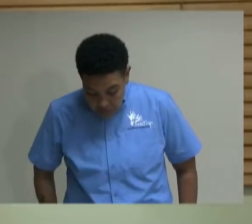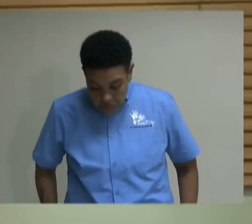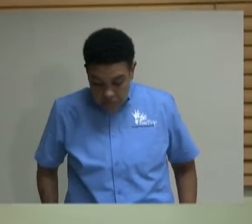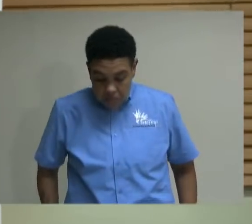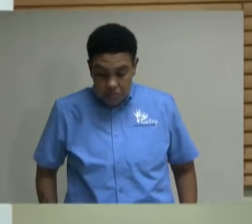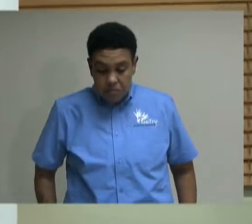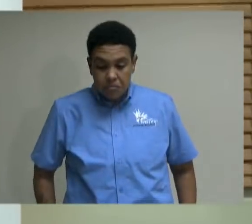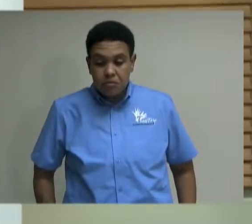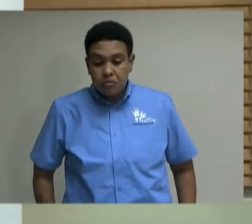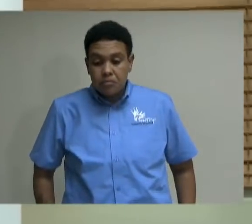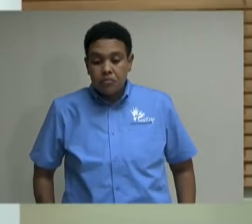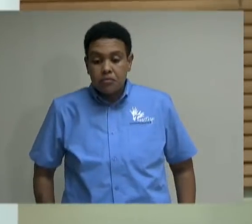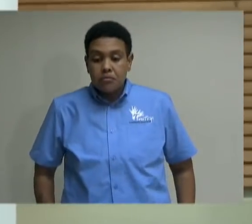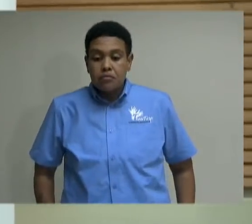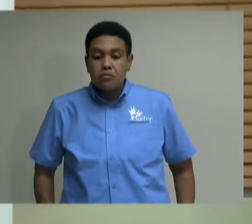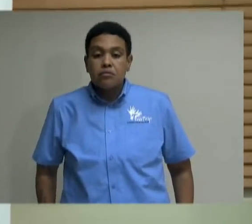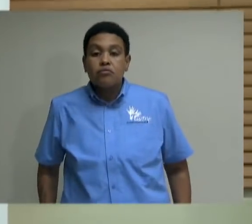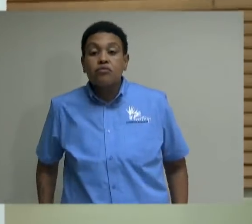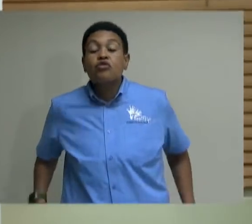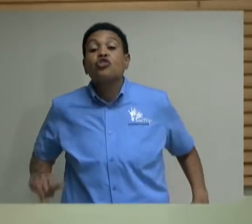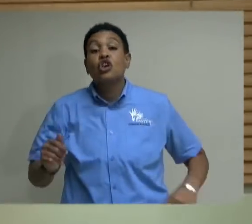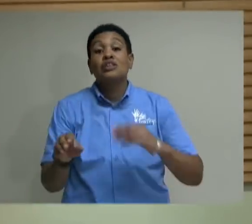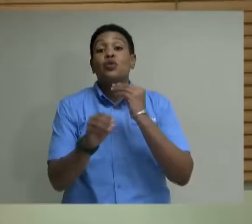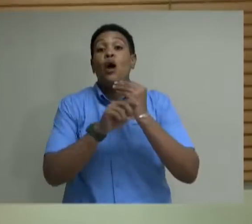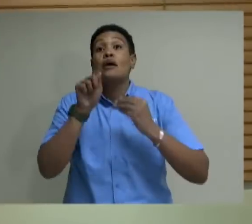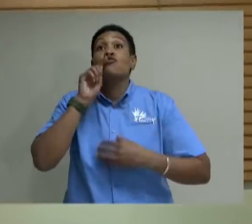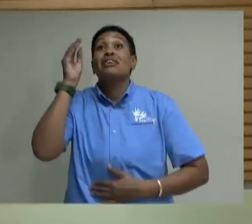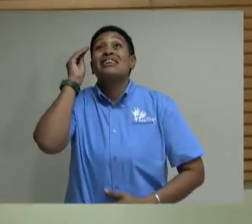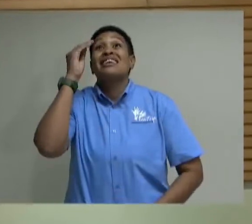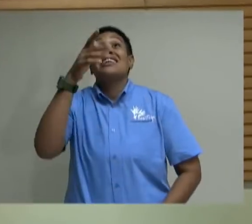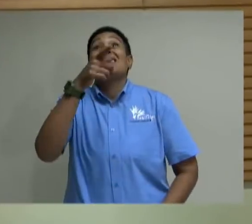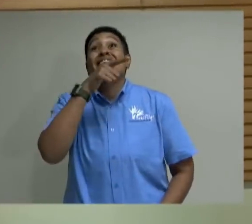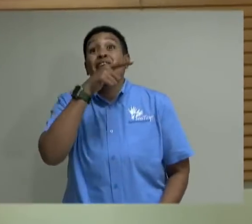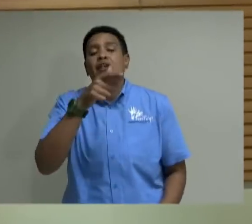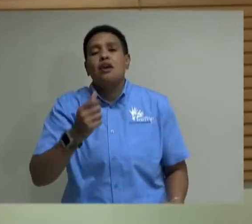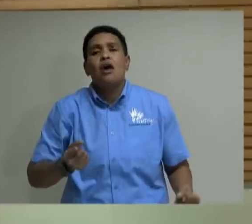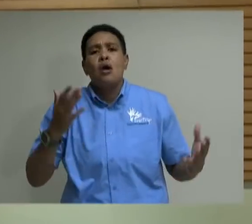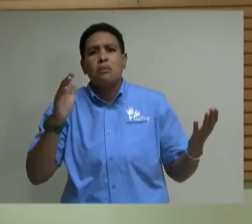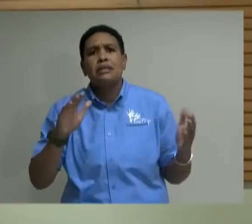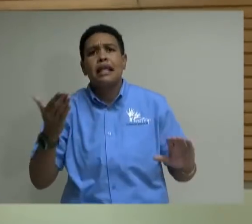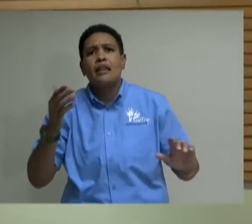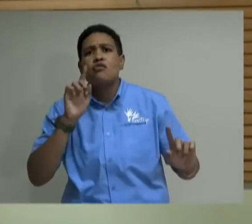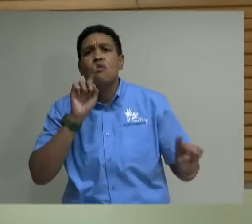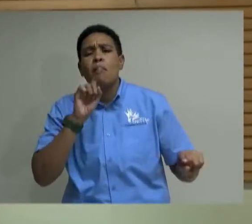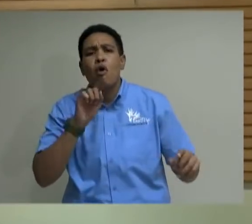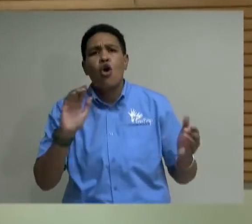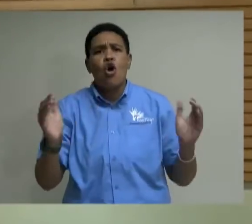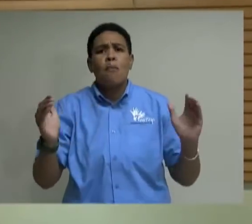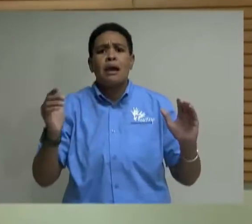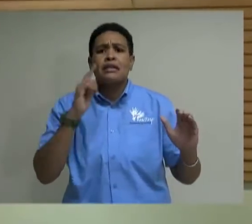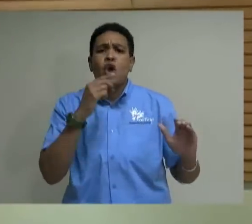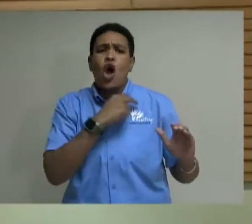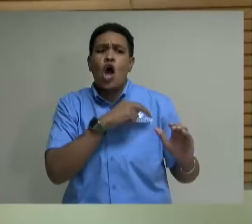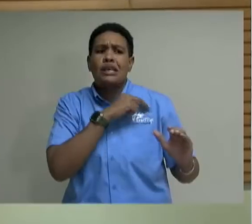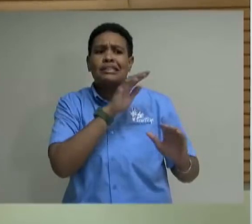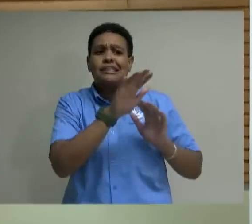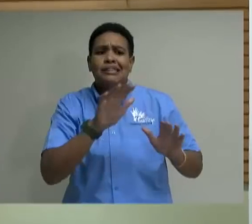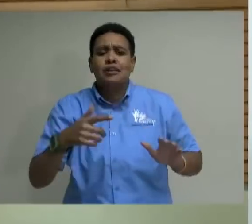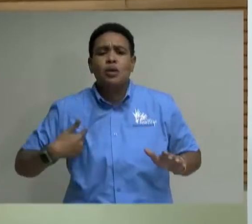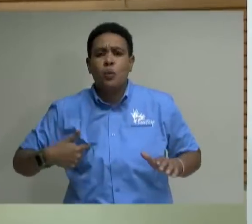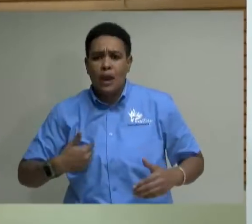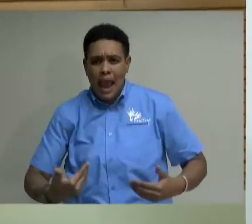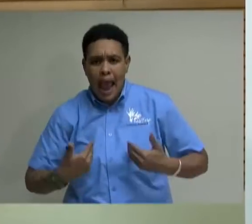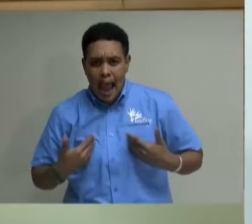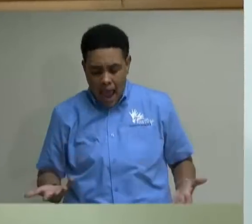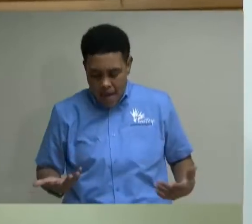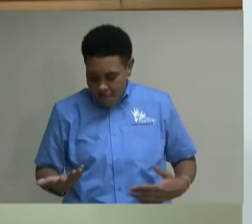the extent of deaths reported versus the hospitalizations that we have